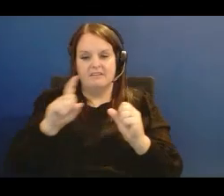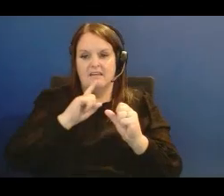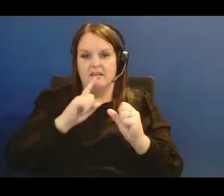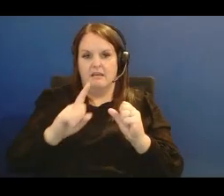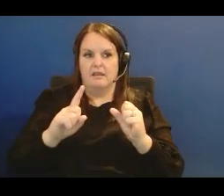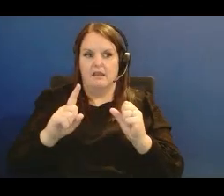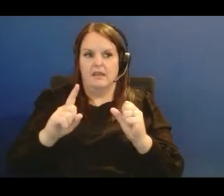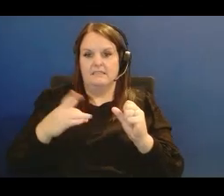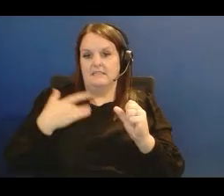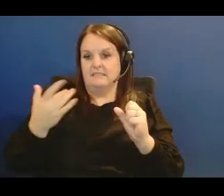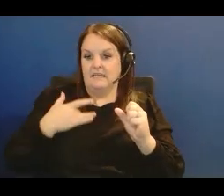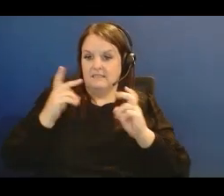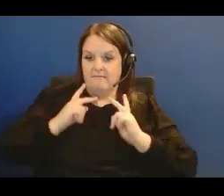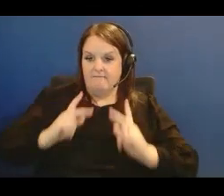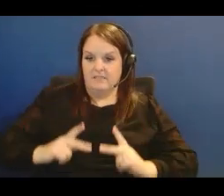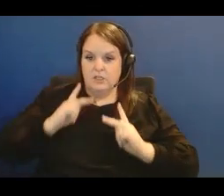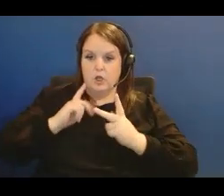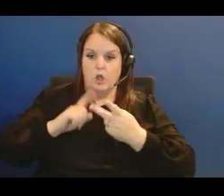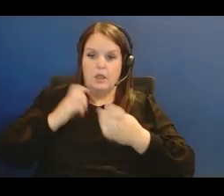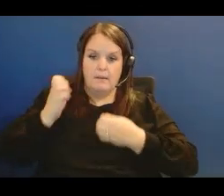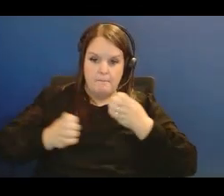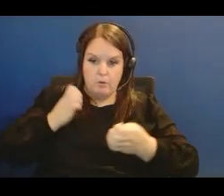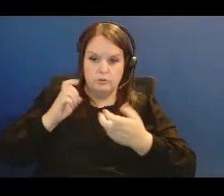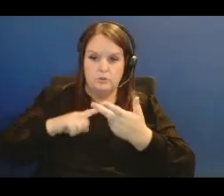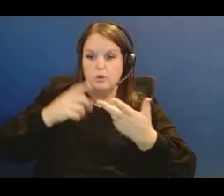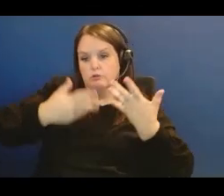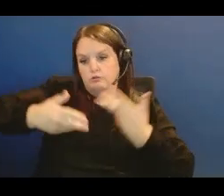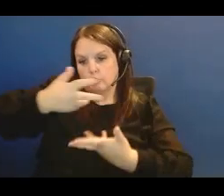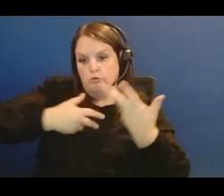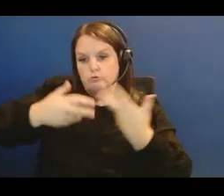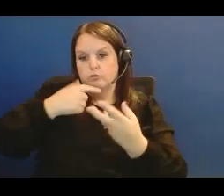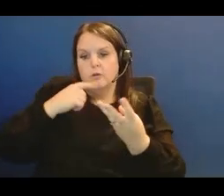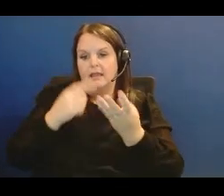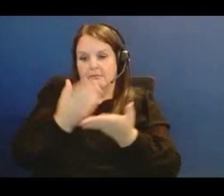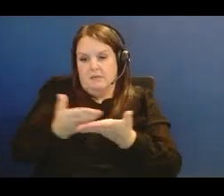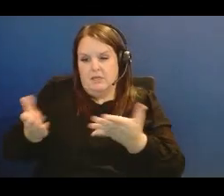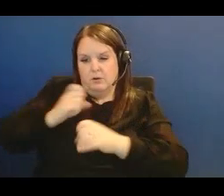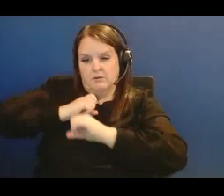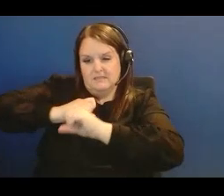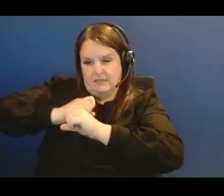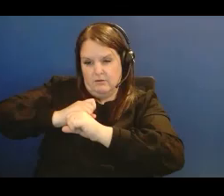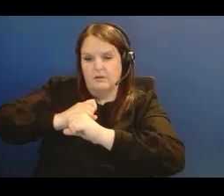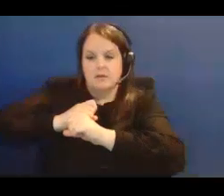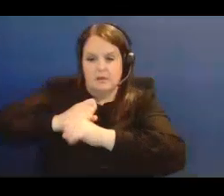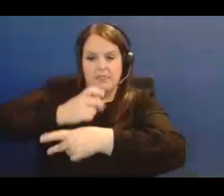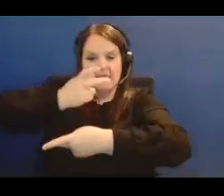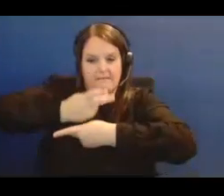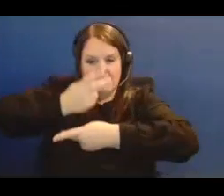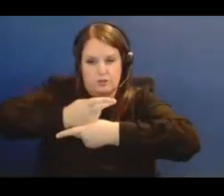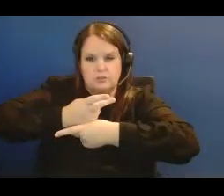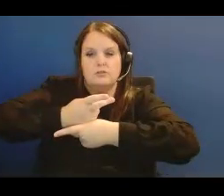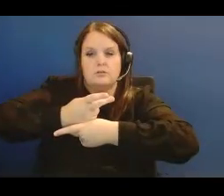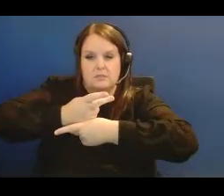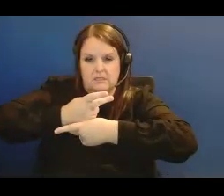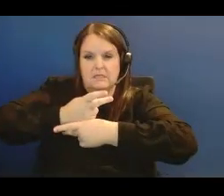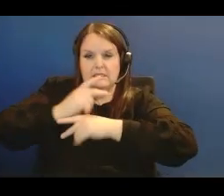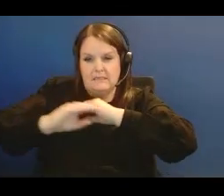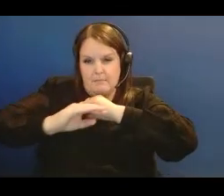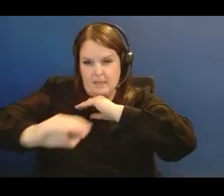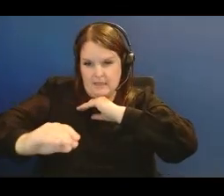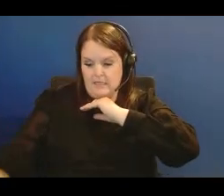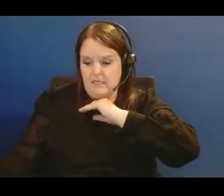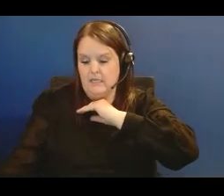of physical, emotional, social, and material security that fosters stability